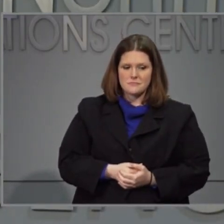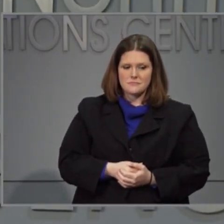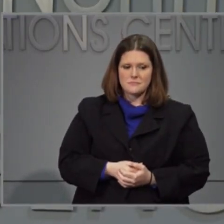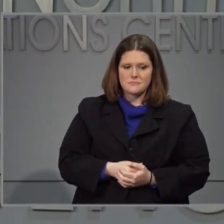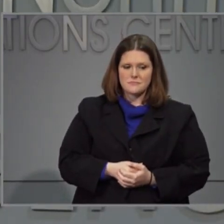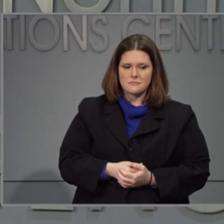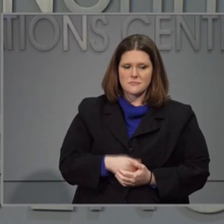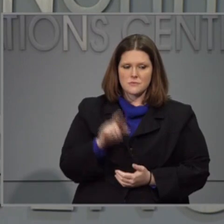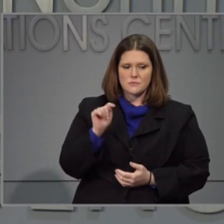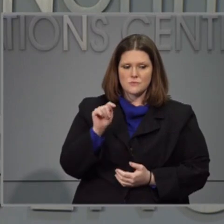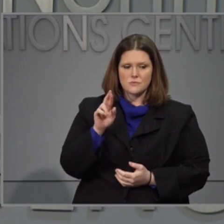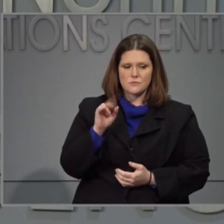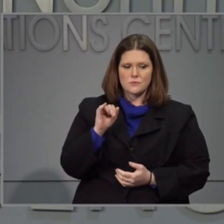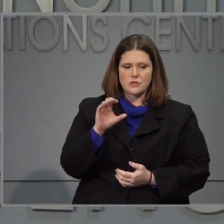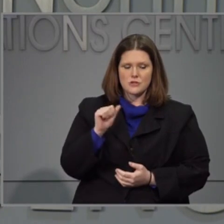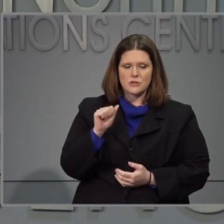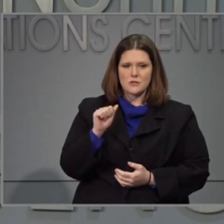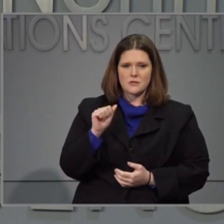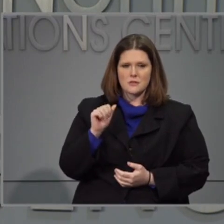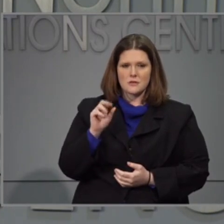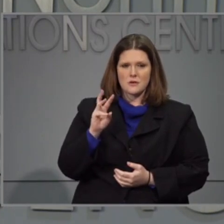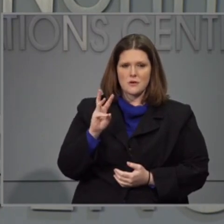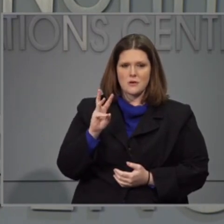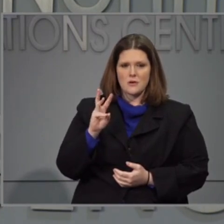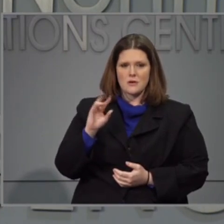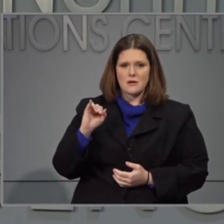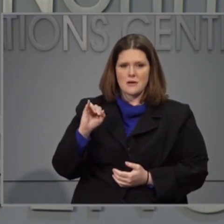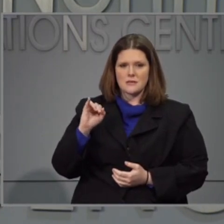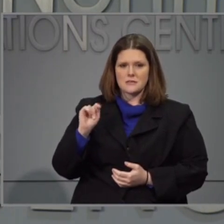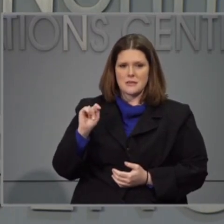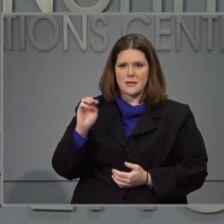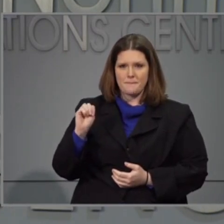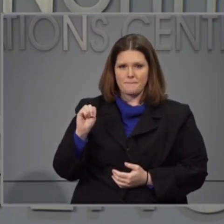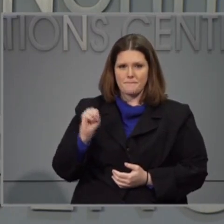Tresia Bowles, WITN.